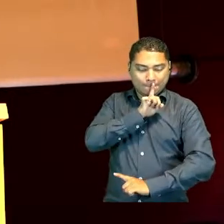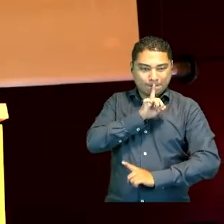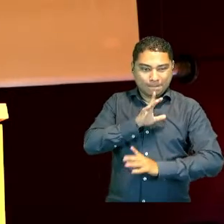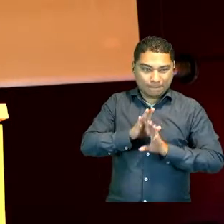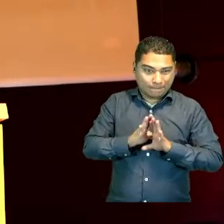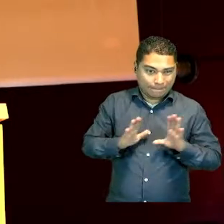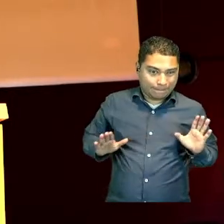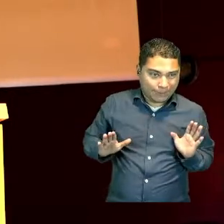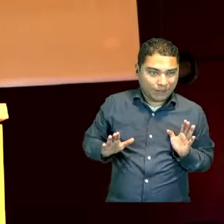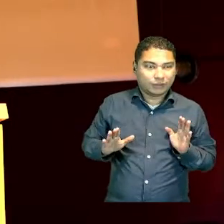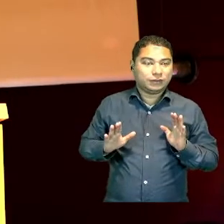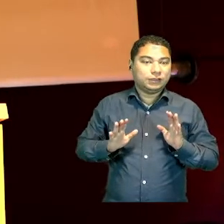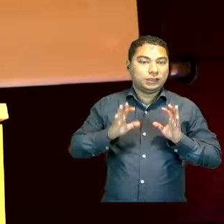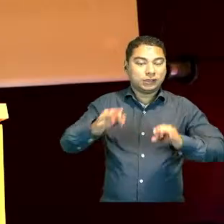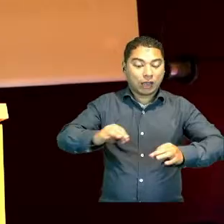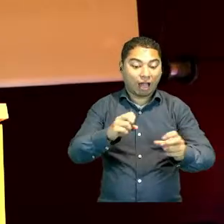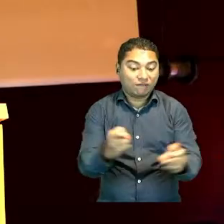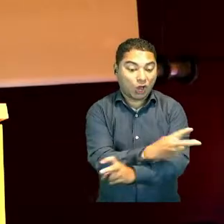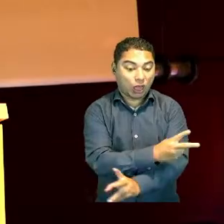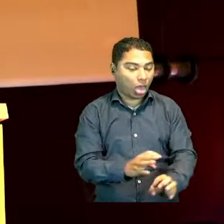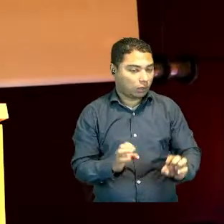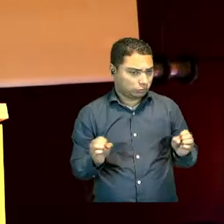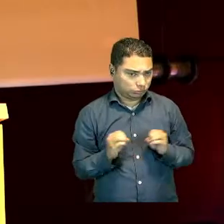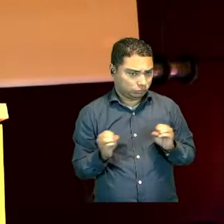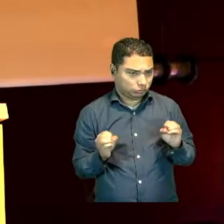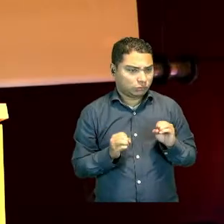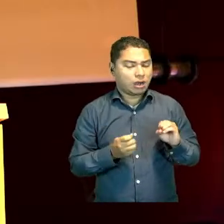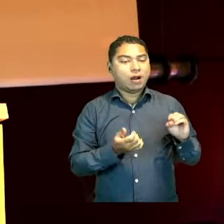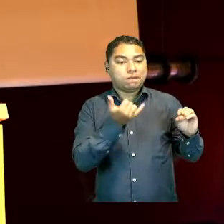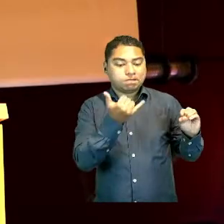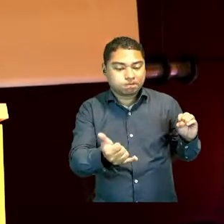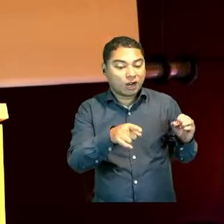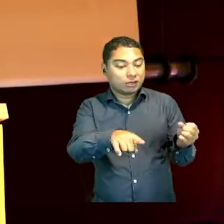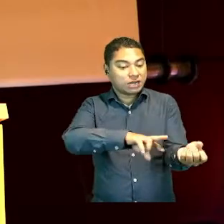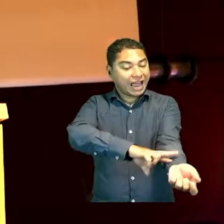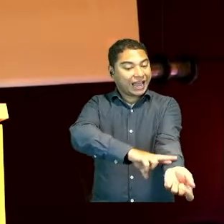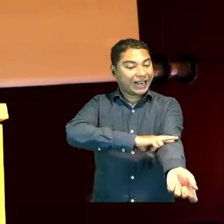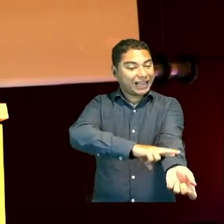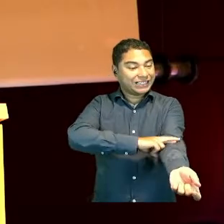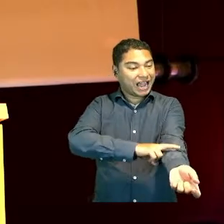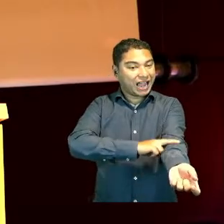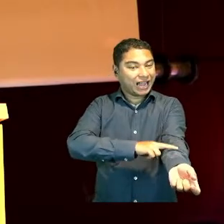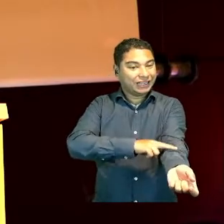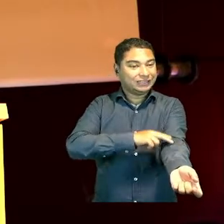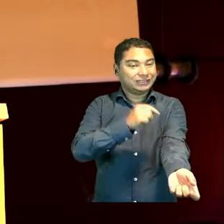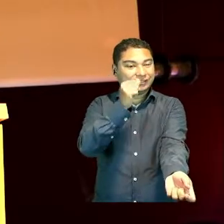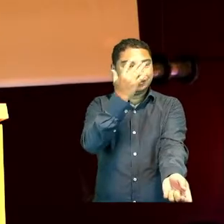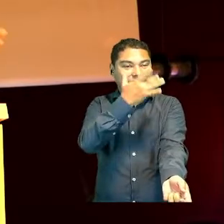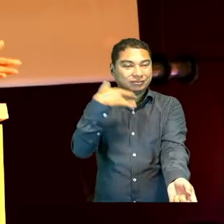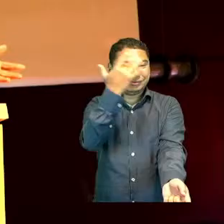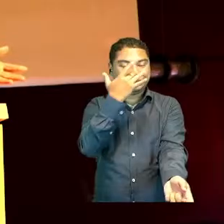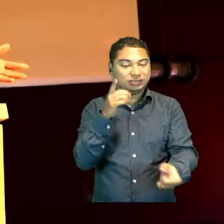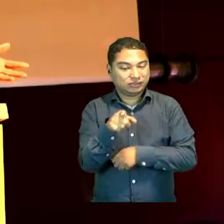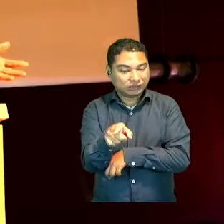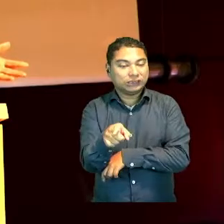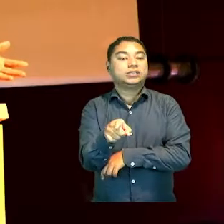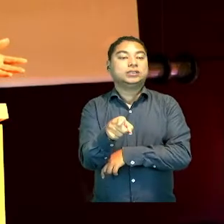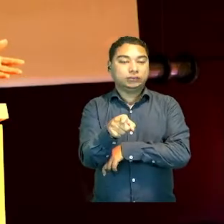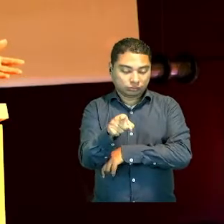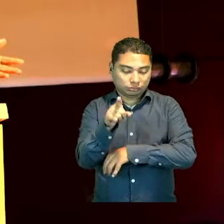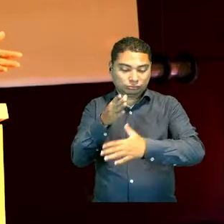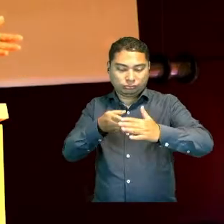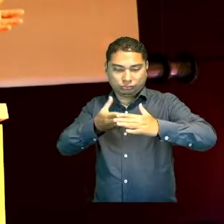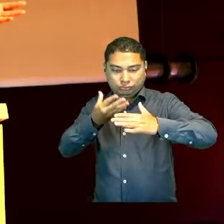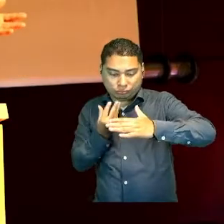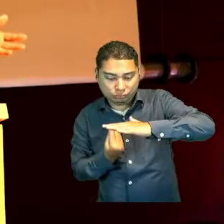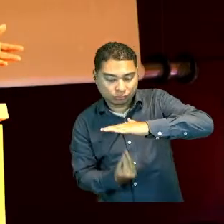and there the whole Negro race enters with me. She could have also said, the